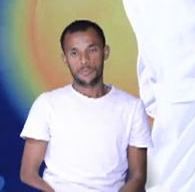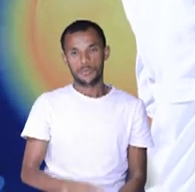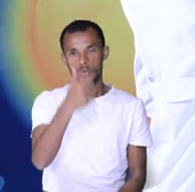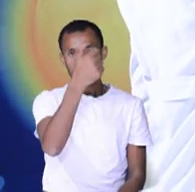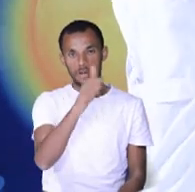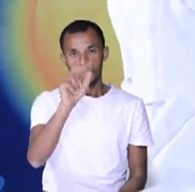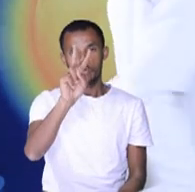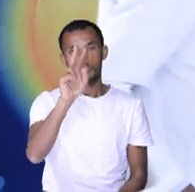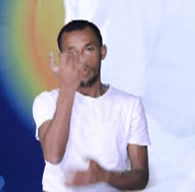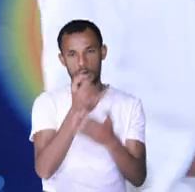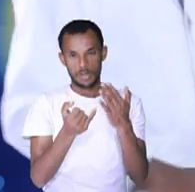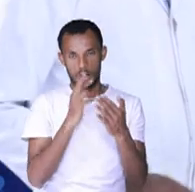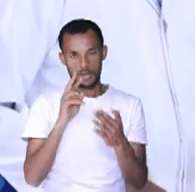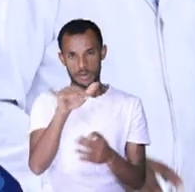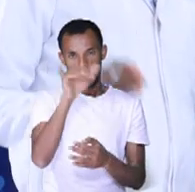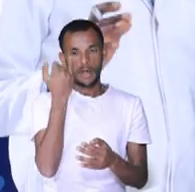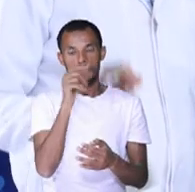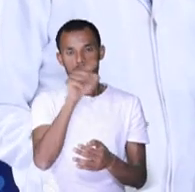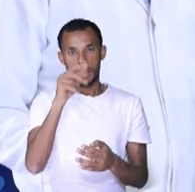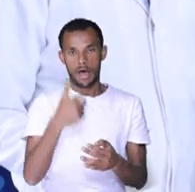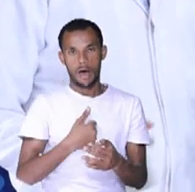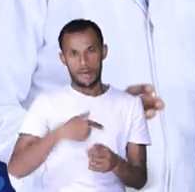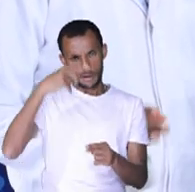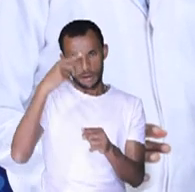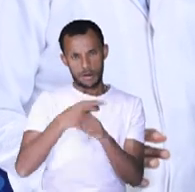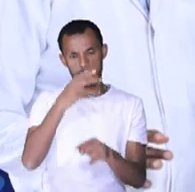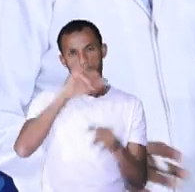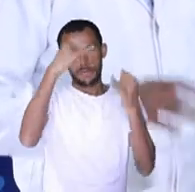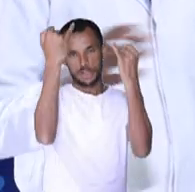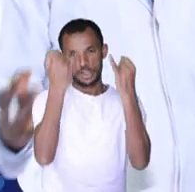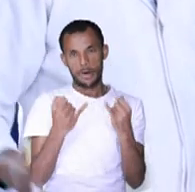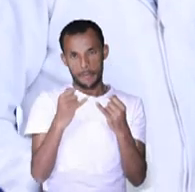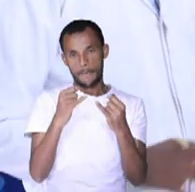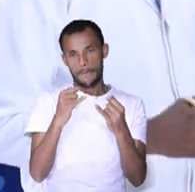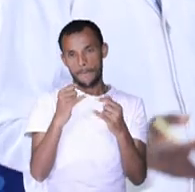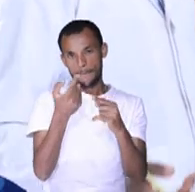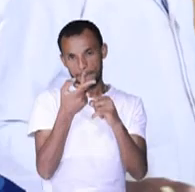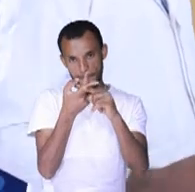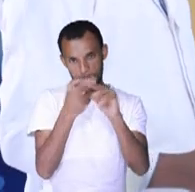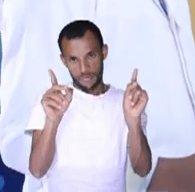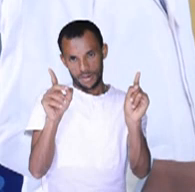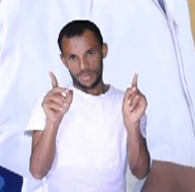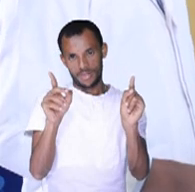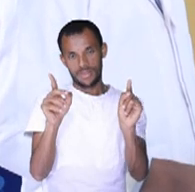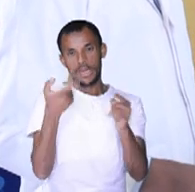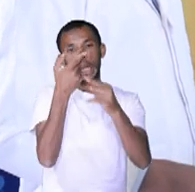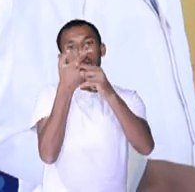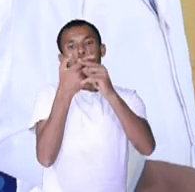Any two figures are similar if they have exactly the same shape, but they may have different size.